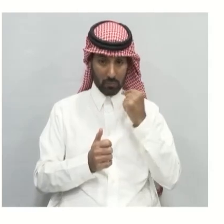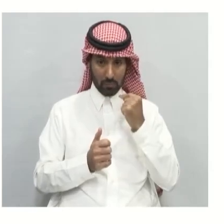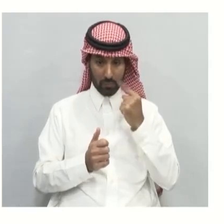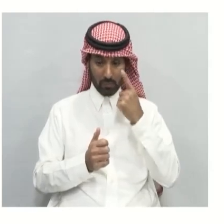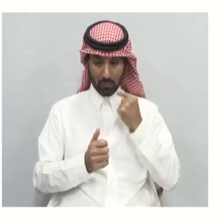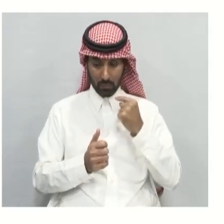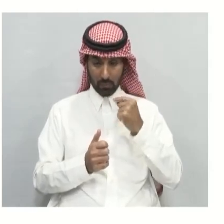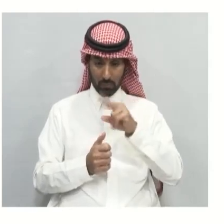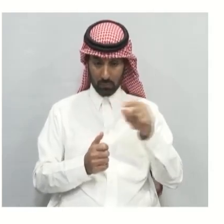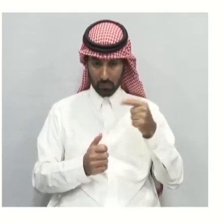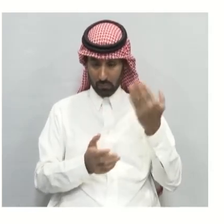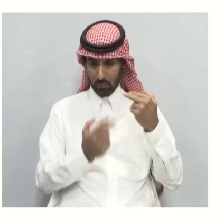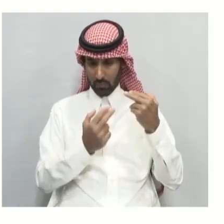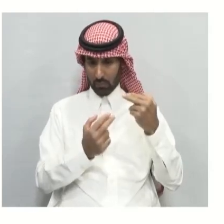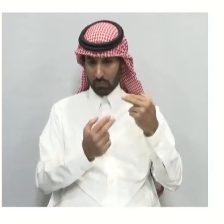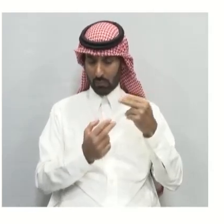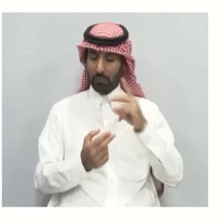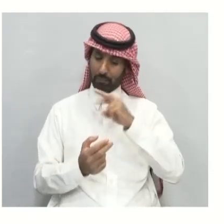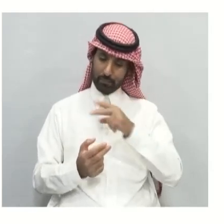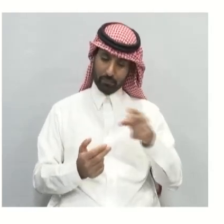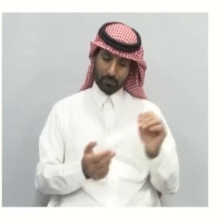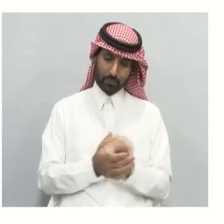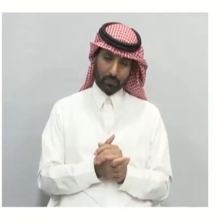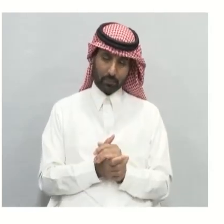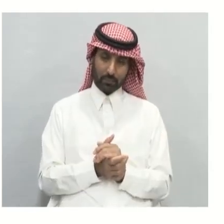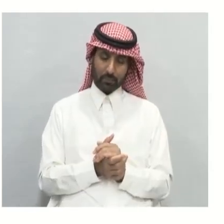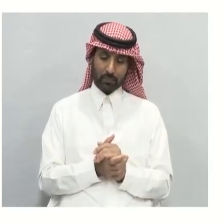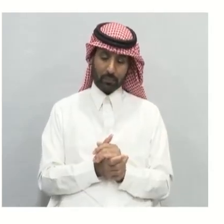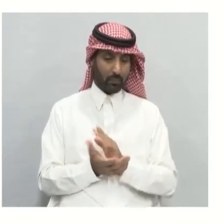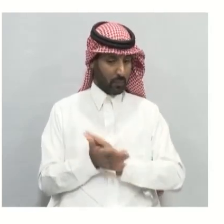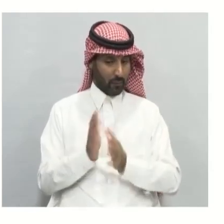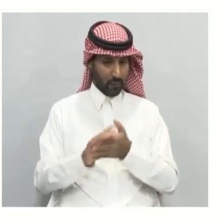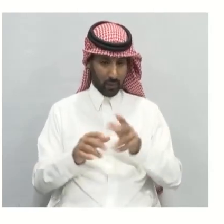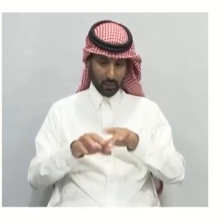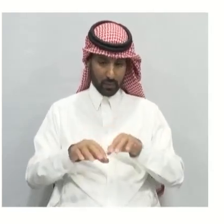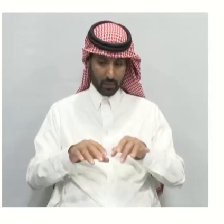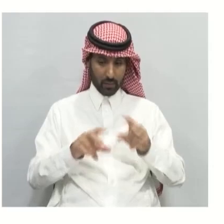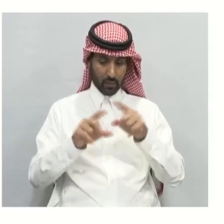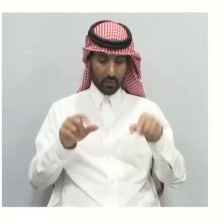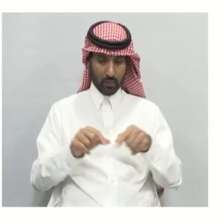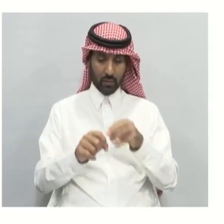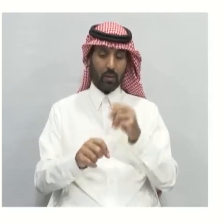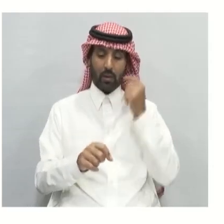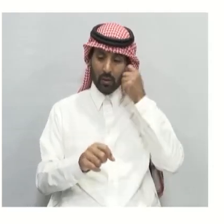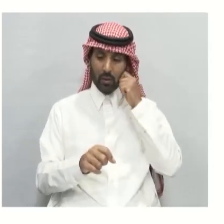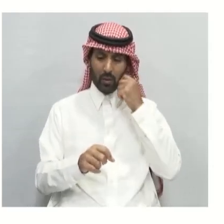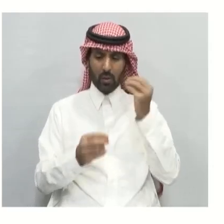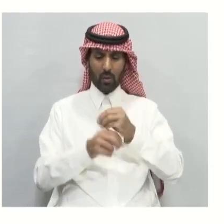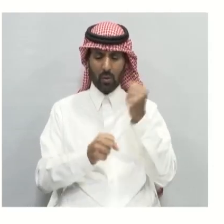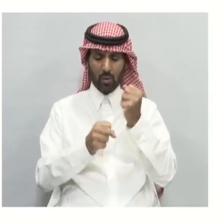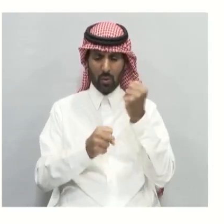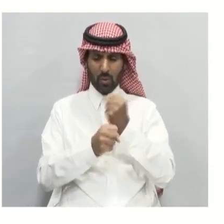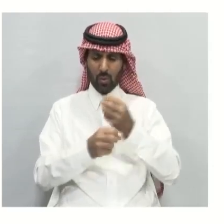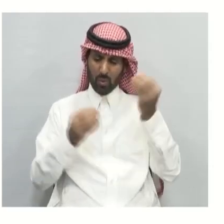No. They will look totally different. Without computers, maybe she will tell us, a lot of work